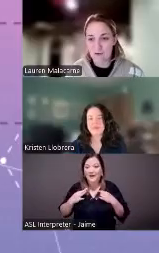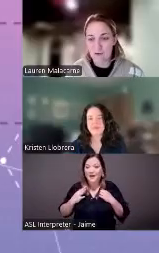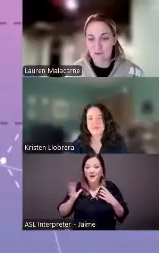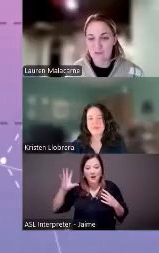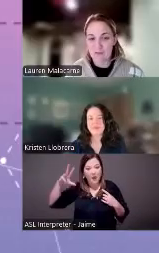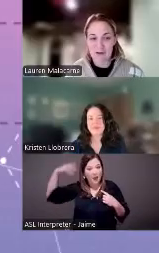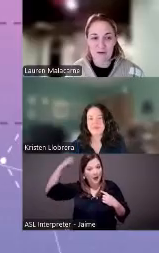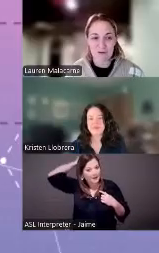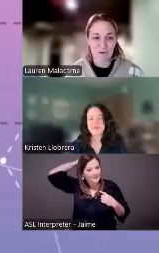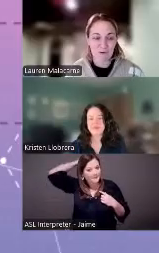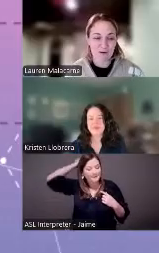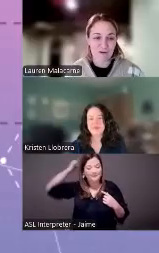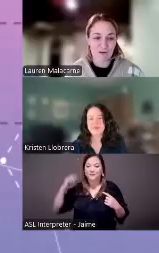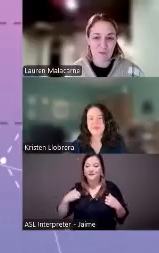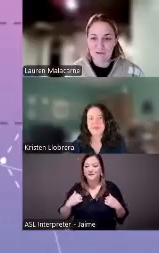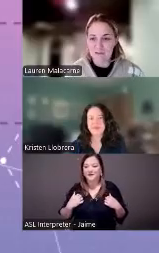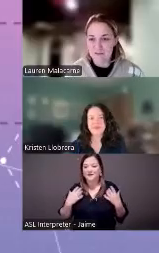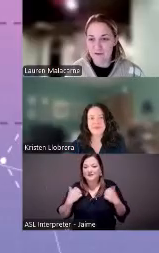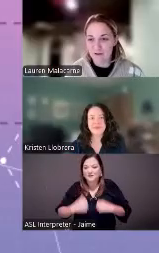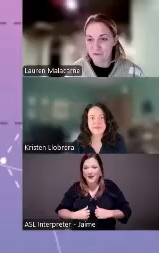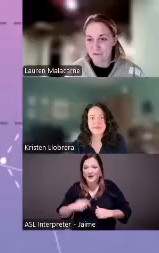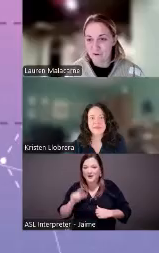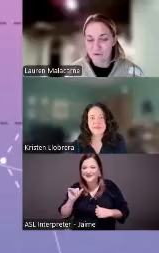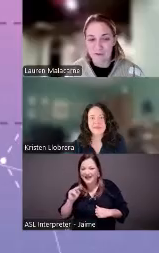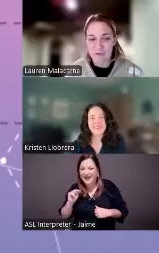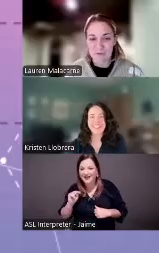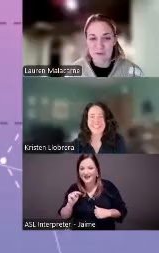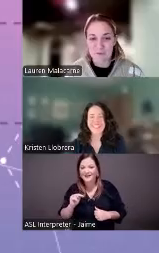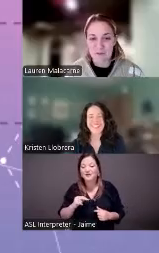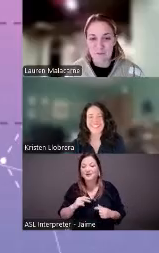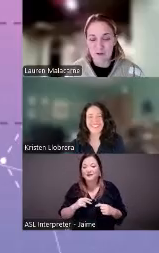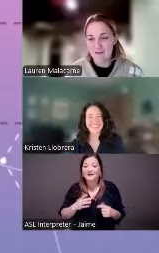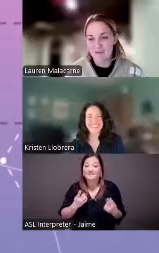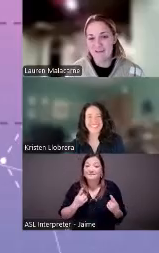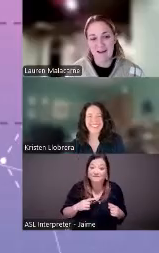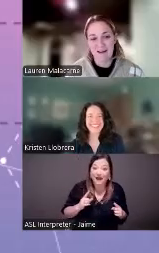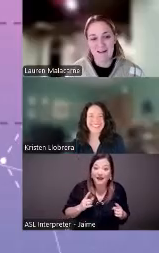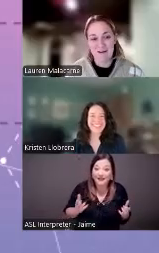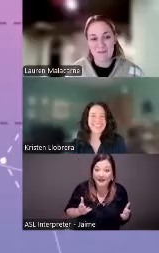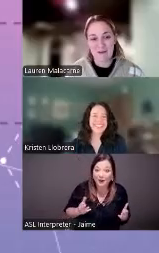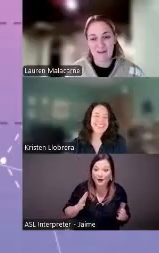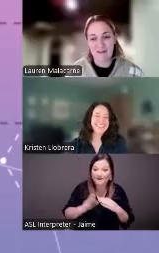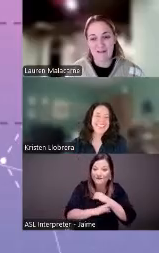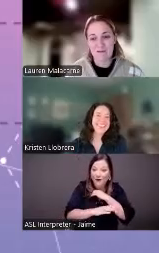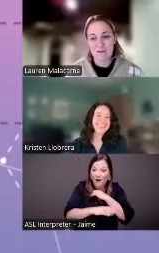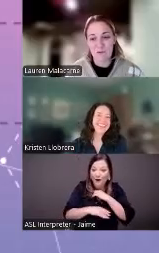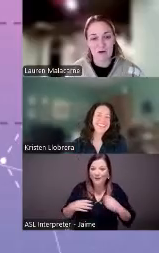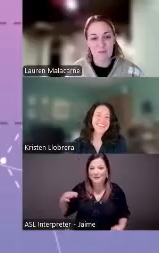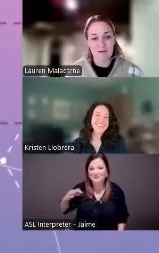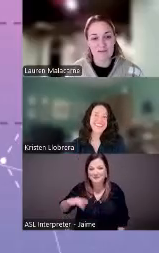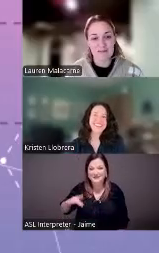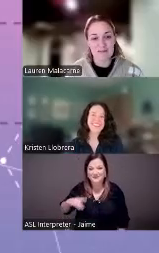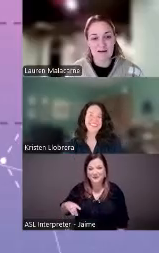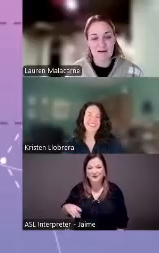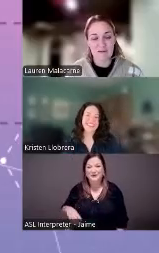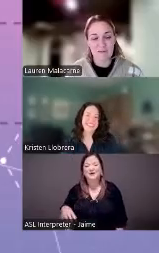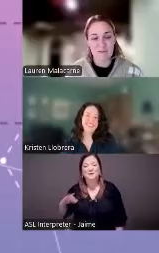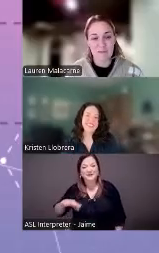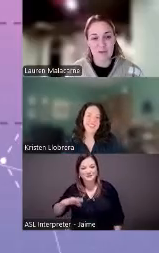tan sweater with a turtleneck underneath because it's finally fall in Pittsburgh. I am a physical